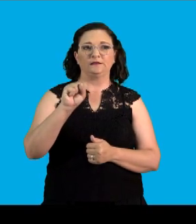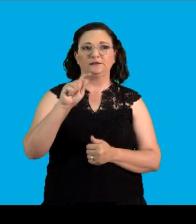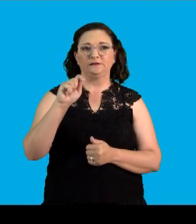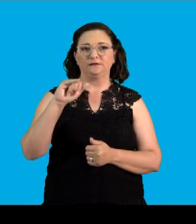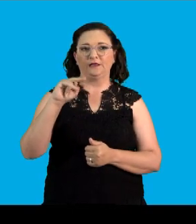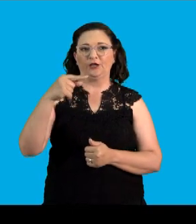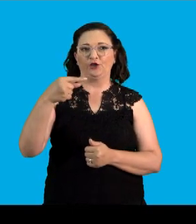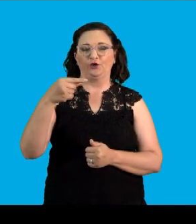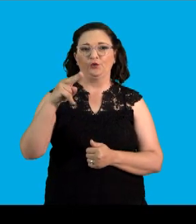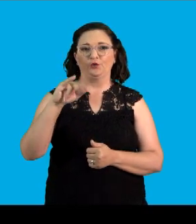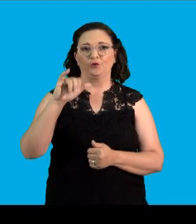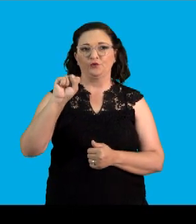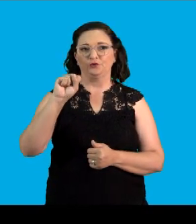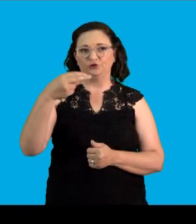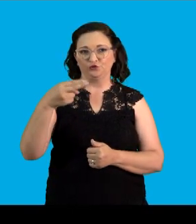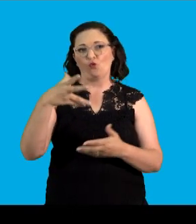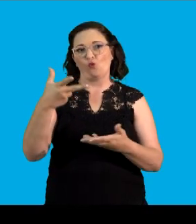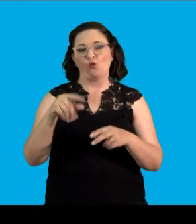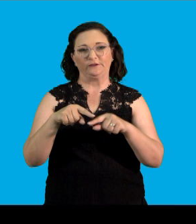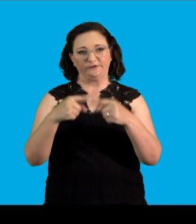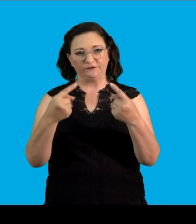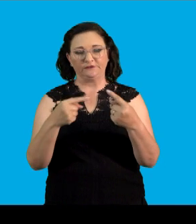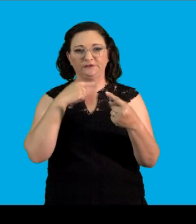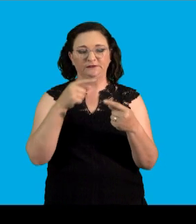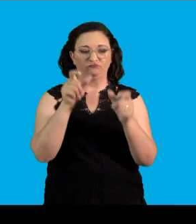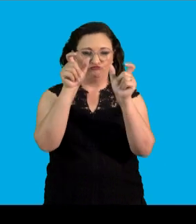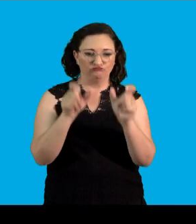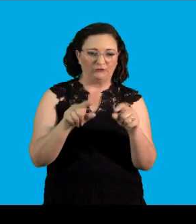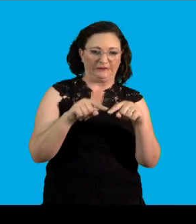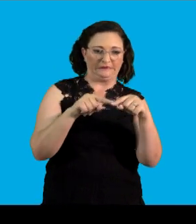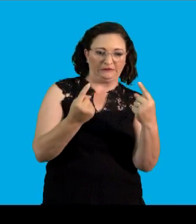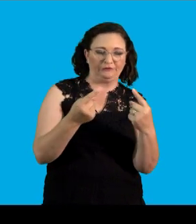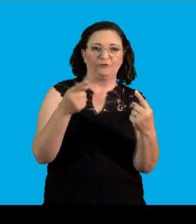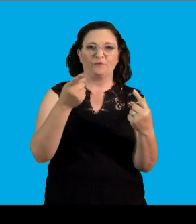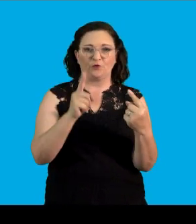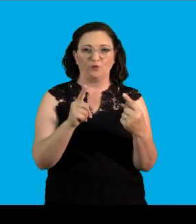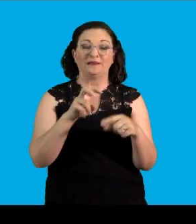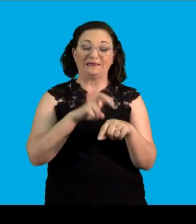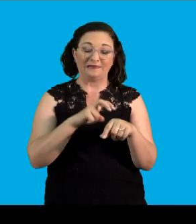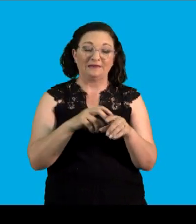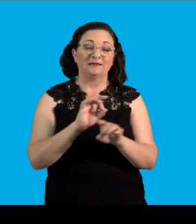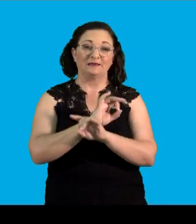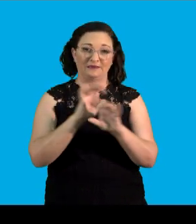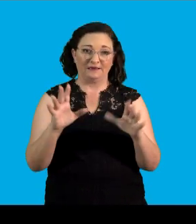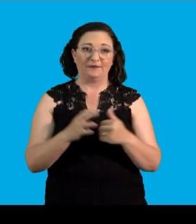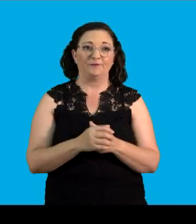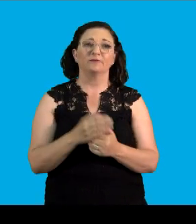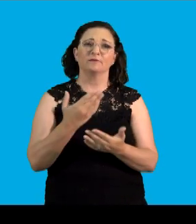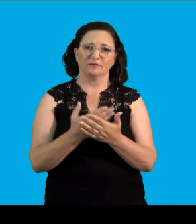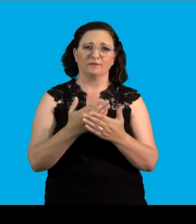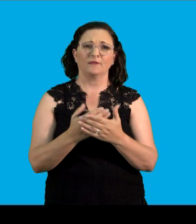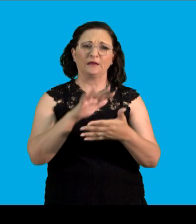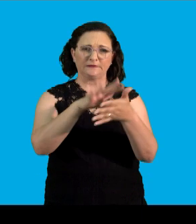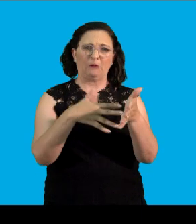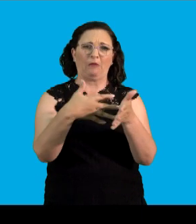differences between concepts. The difference or distinction does not have to link, but the difference must be clear. So this can also be done